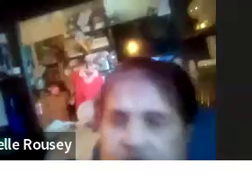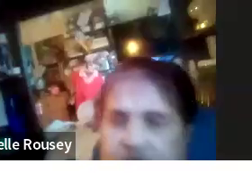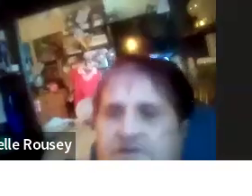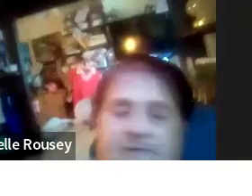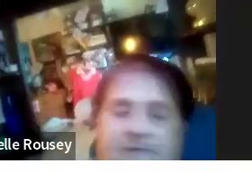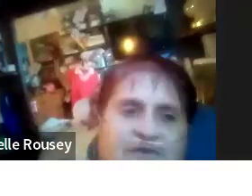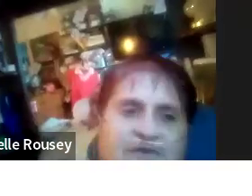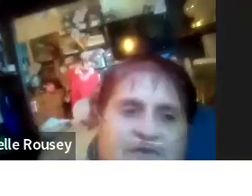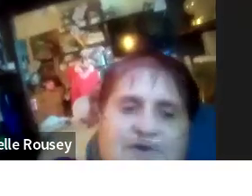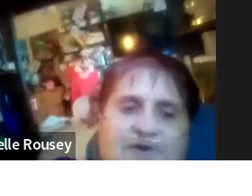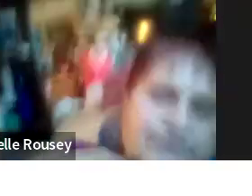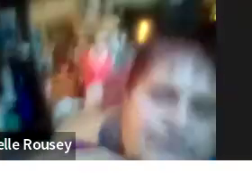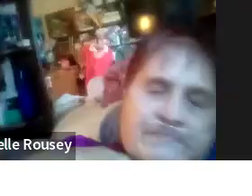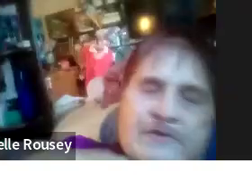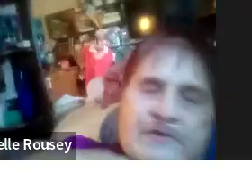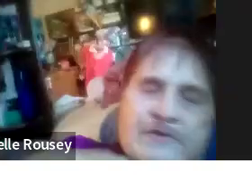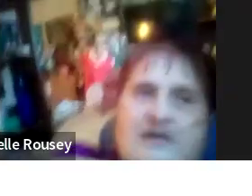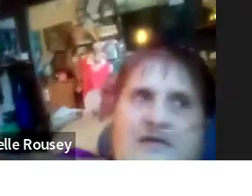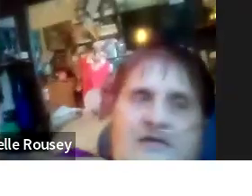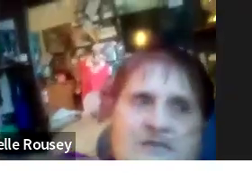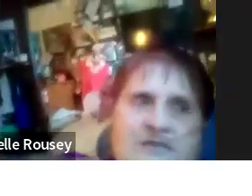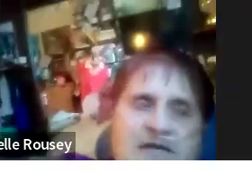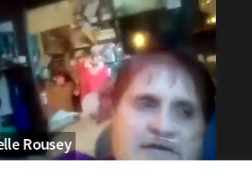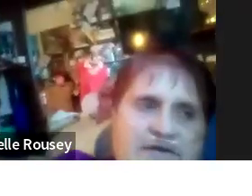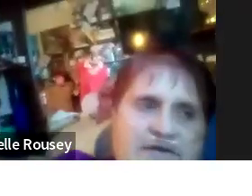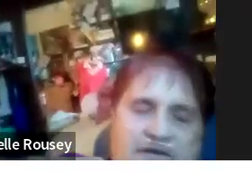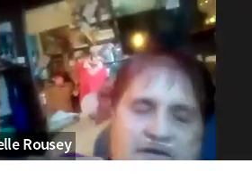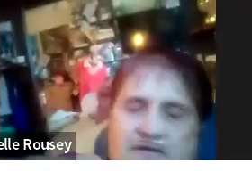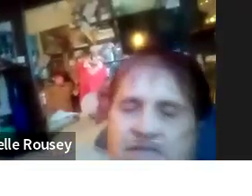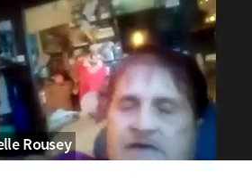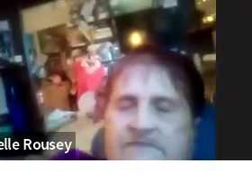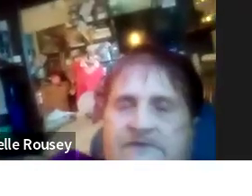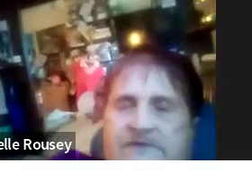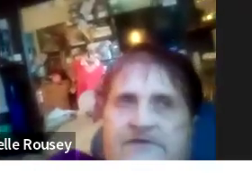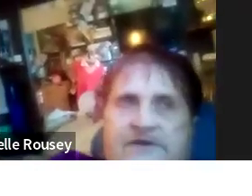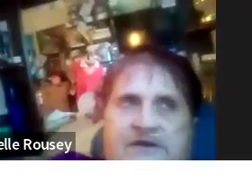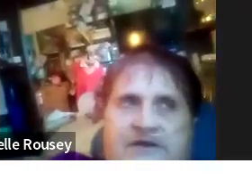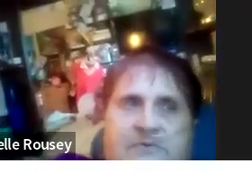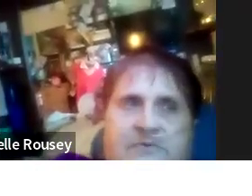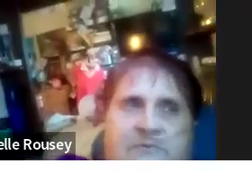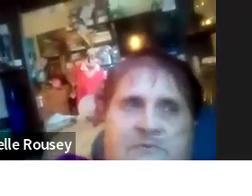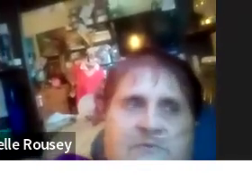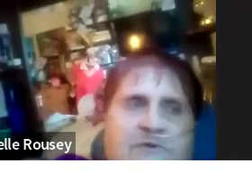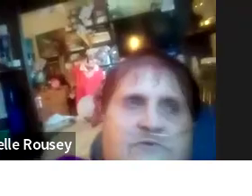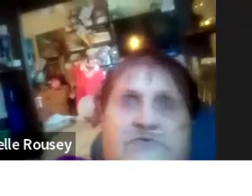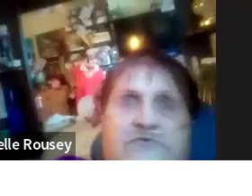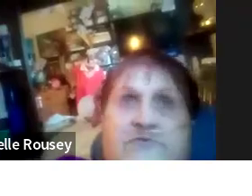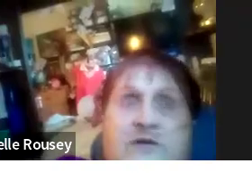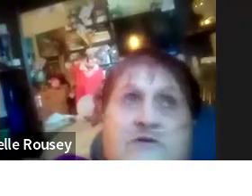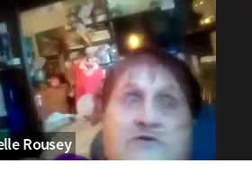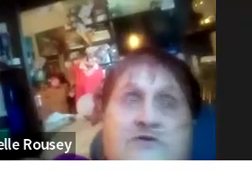I agree with the last speaker. I'd also like to actively see that when we